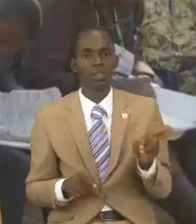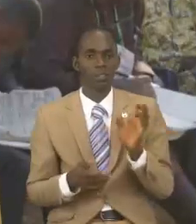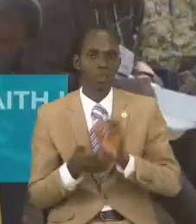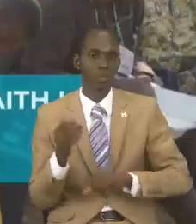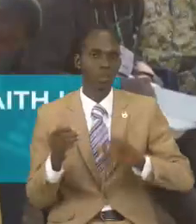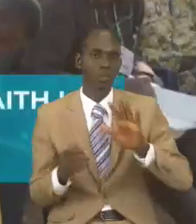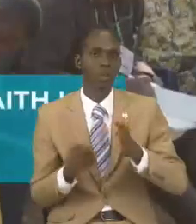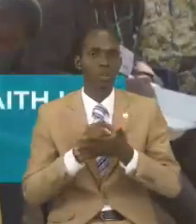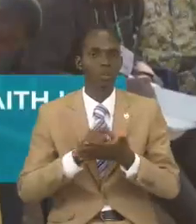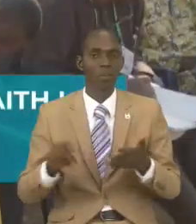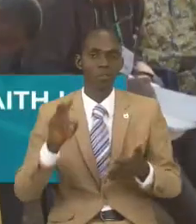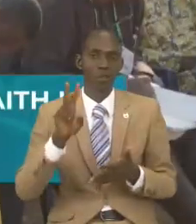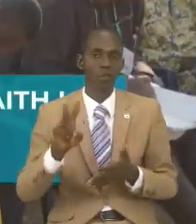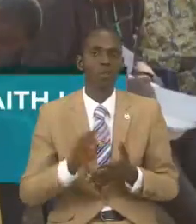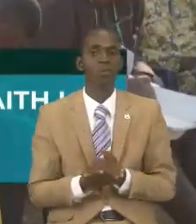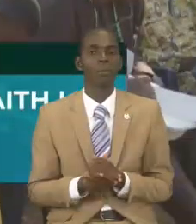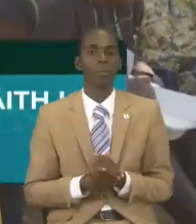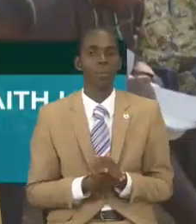chapter 5.